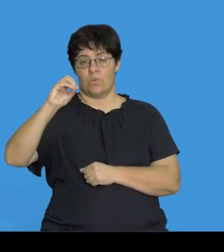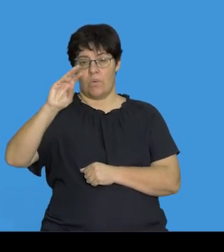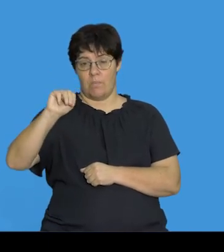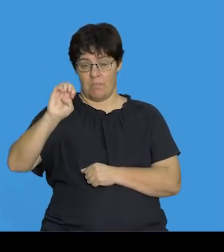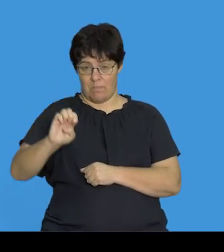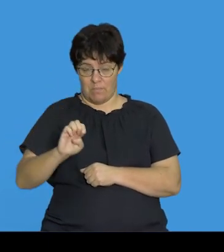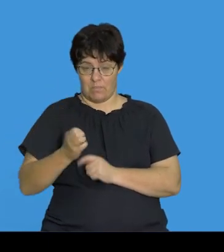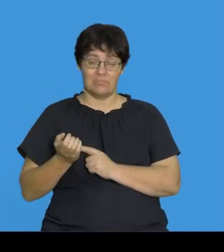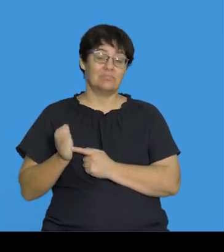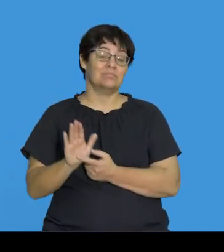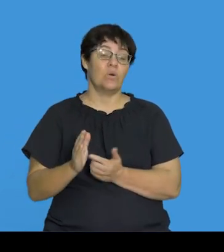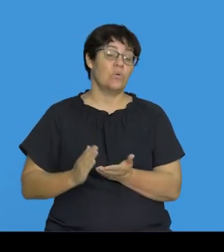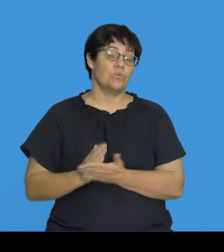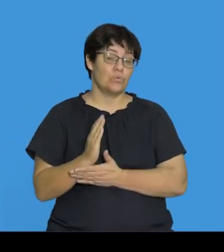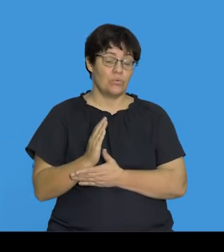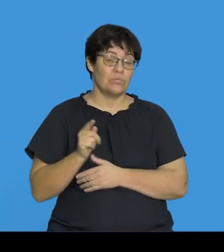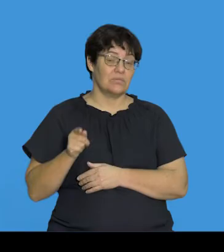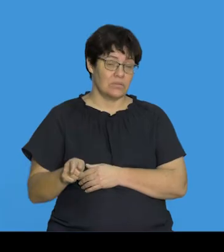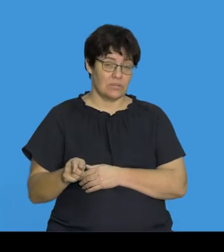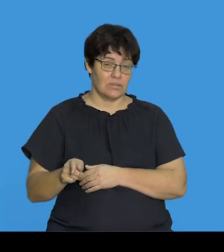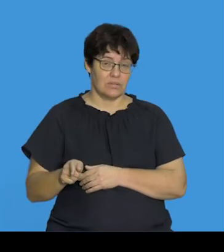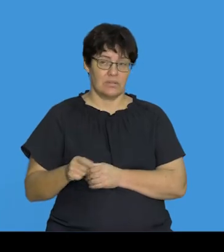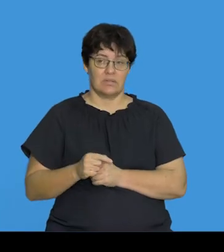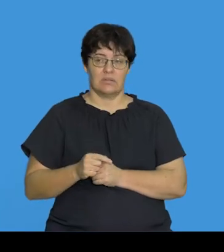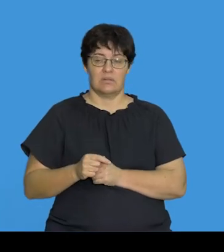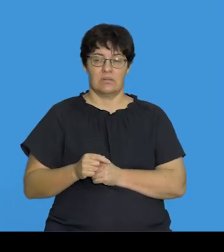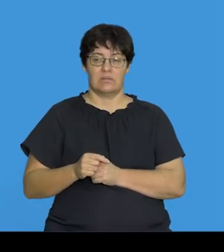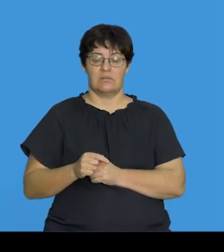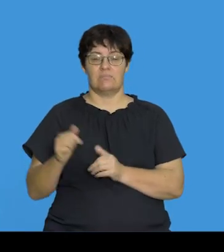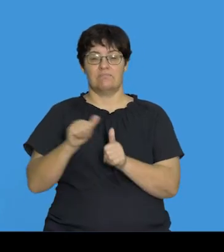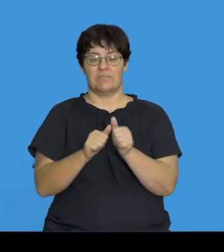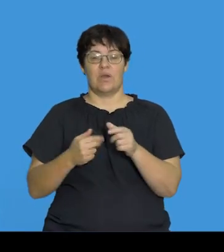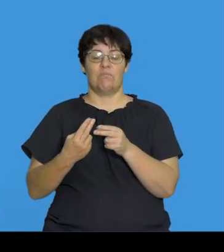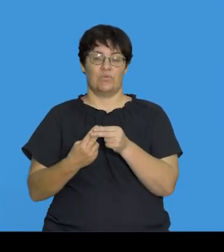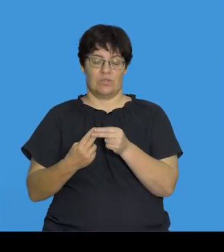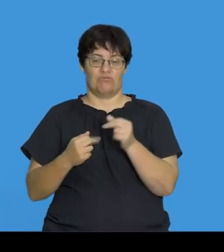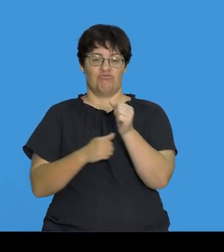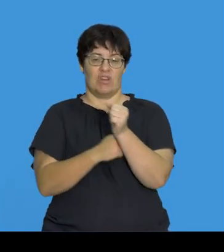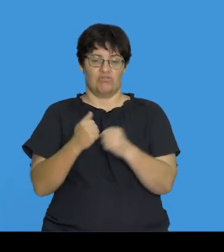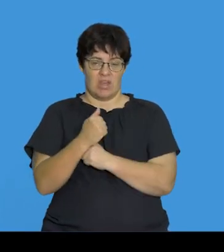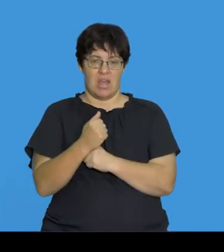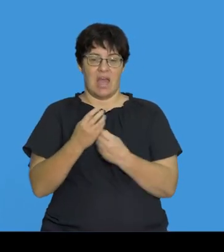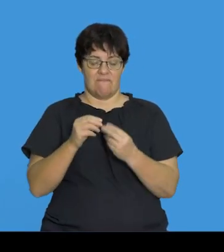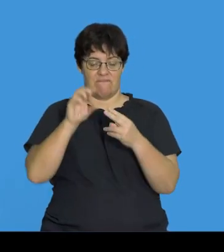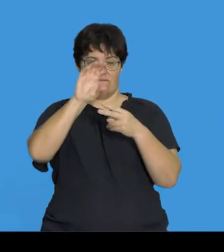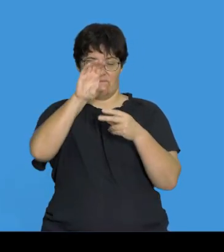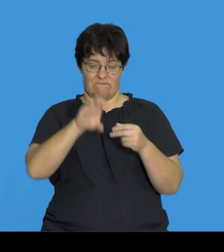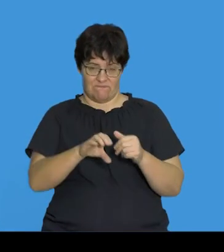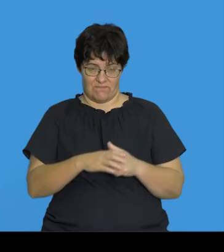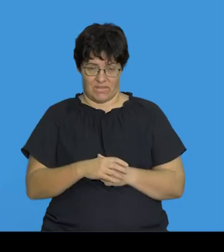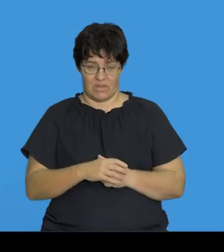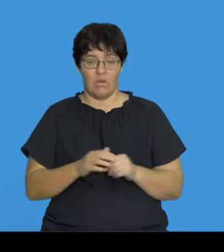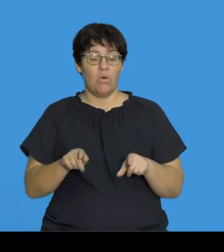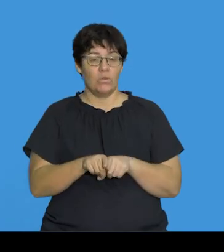ribosome, and it's often indicated by, as I indicated, the subunit have a structure having 2